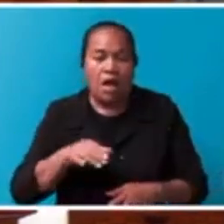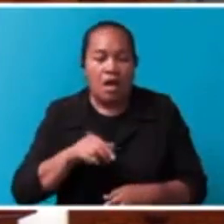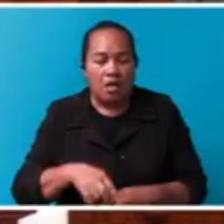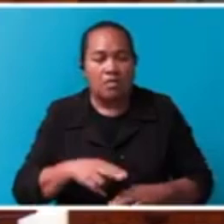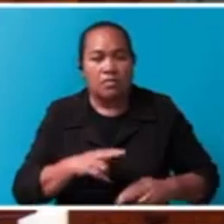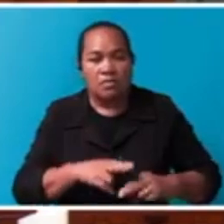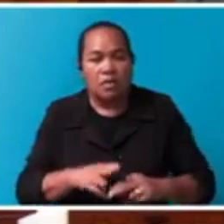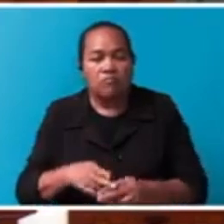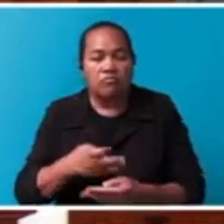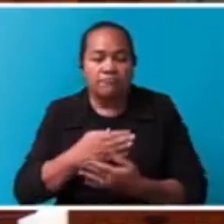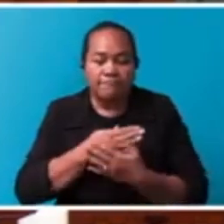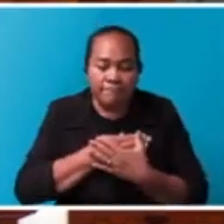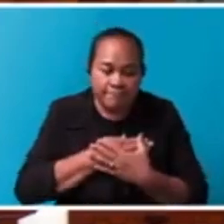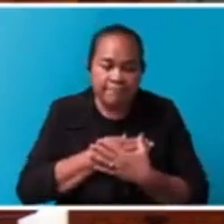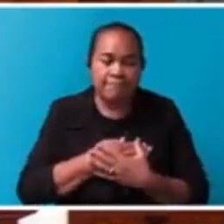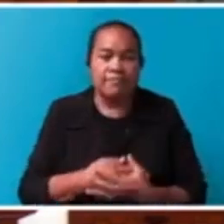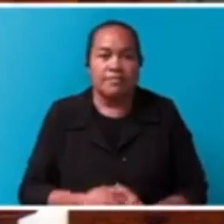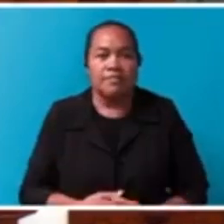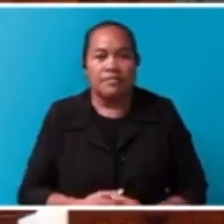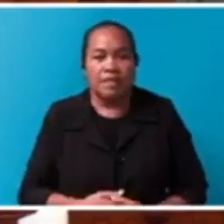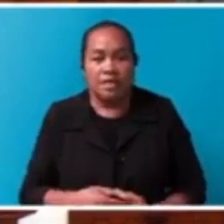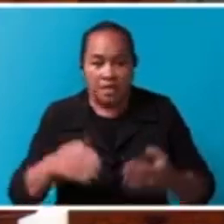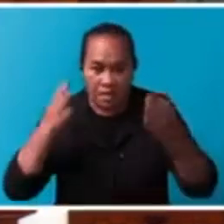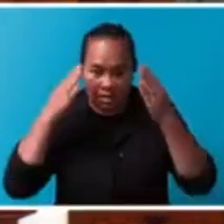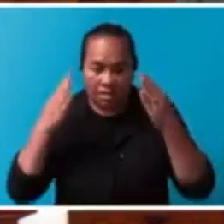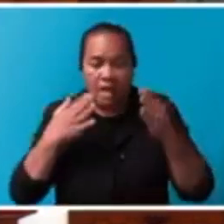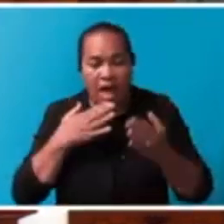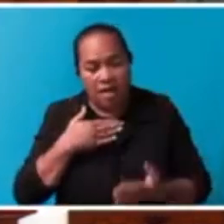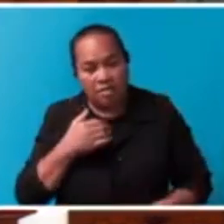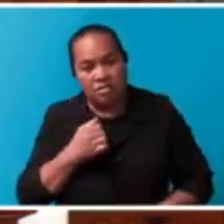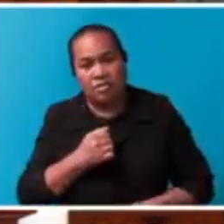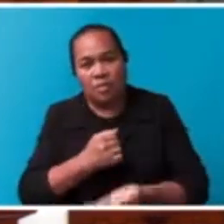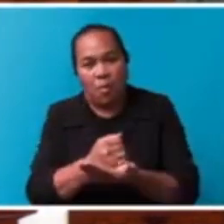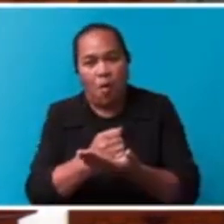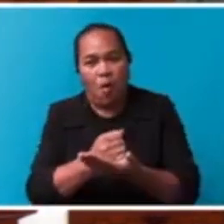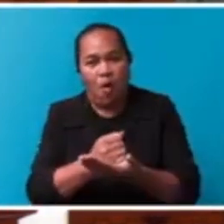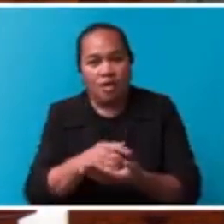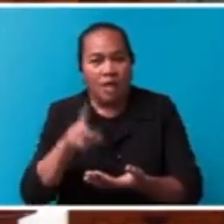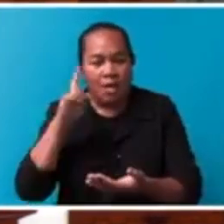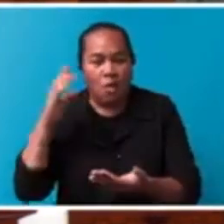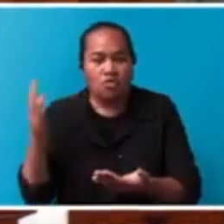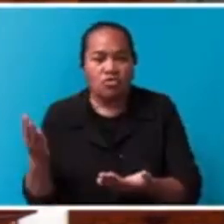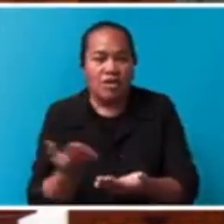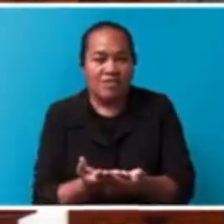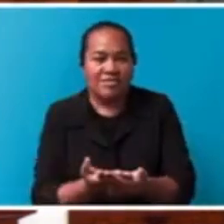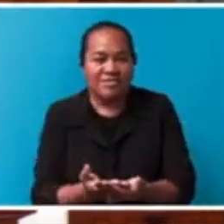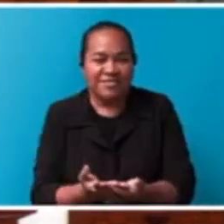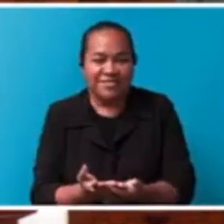Mr. Speaker, I support the motions before the House.